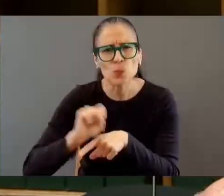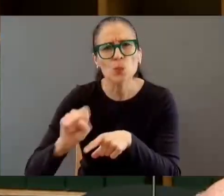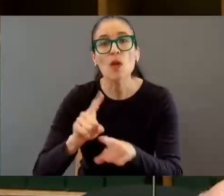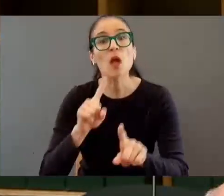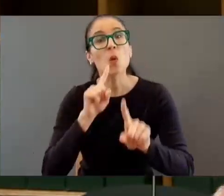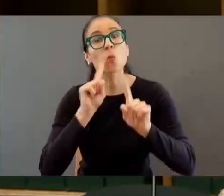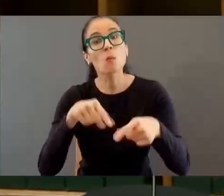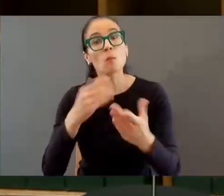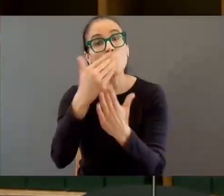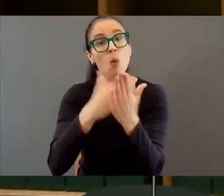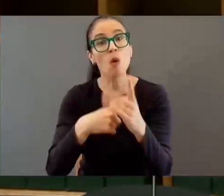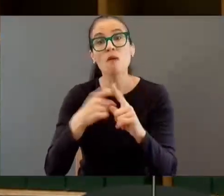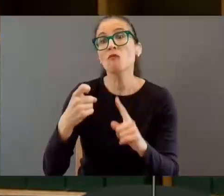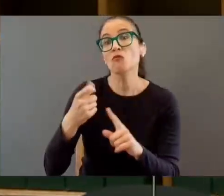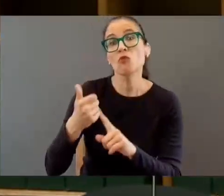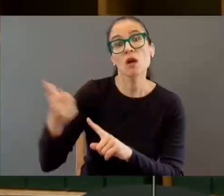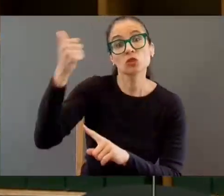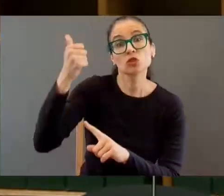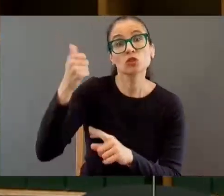seriously.